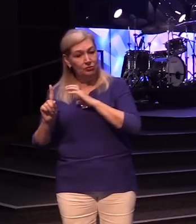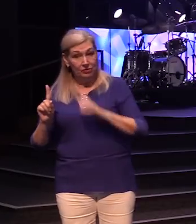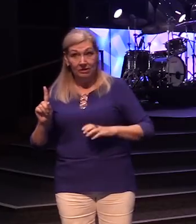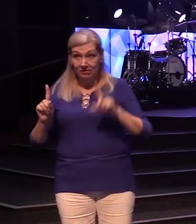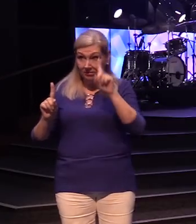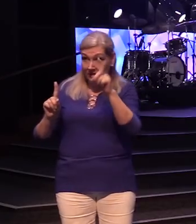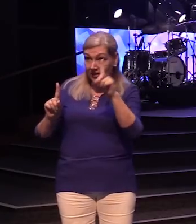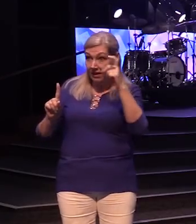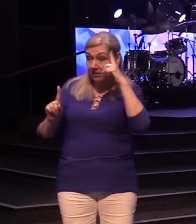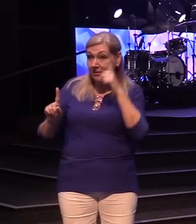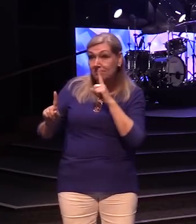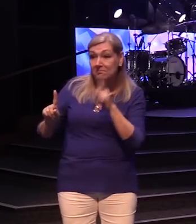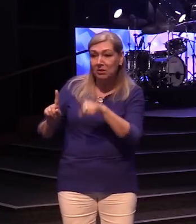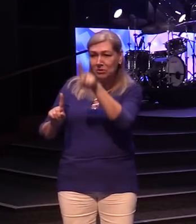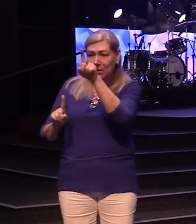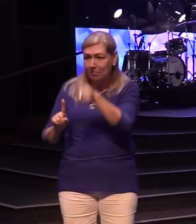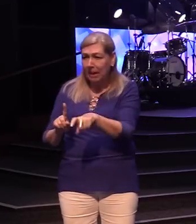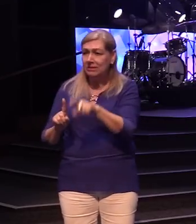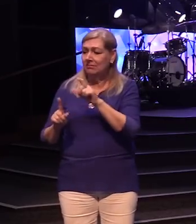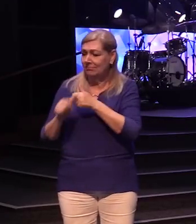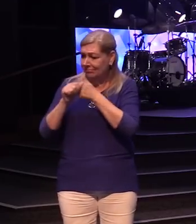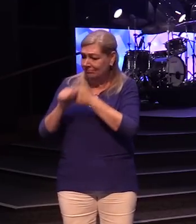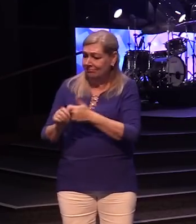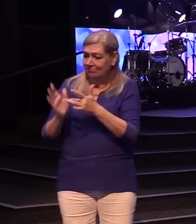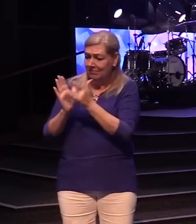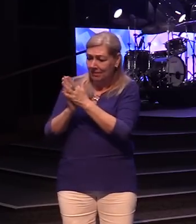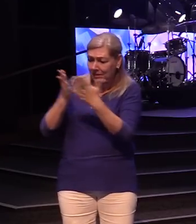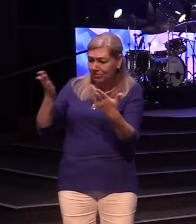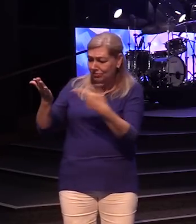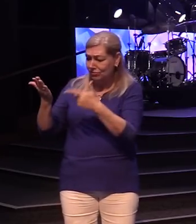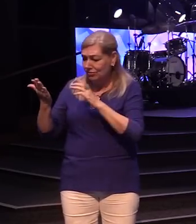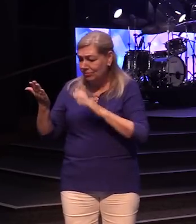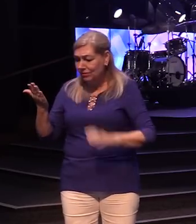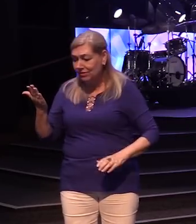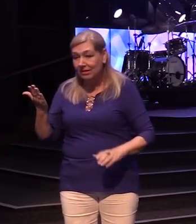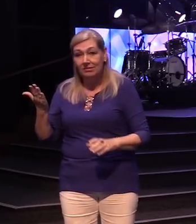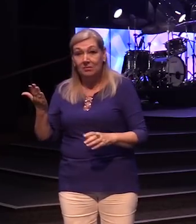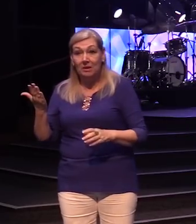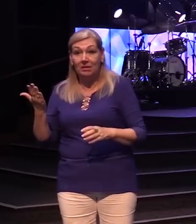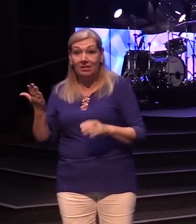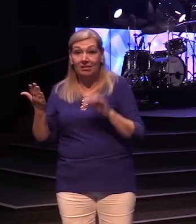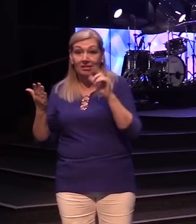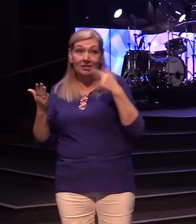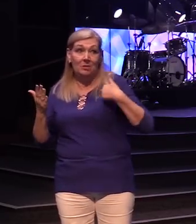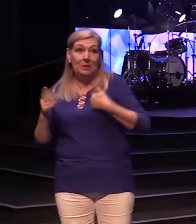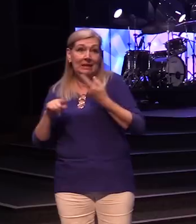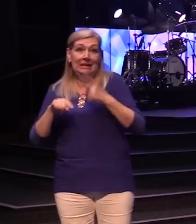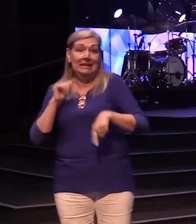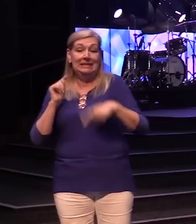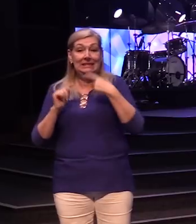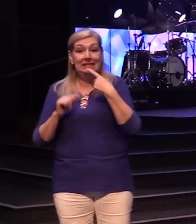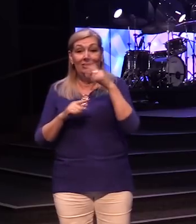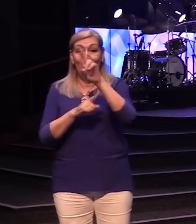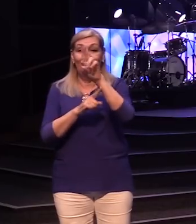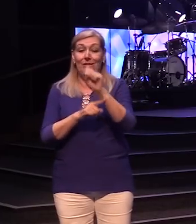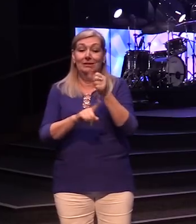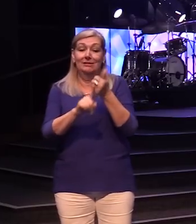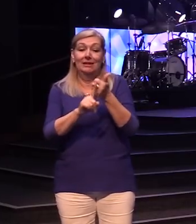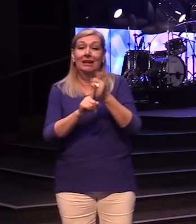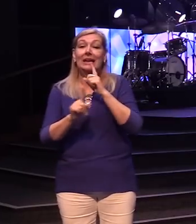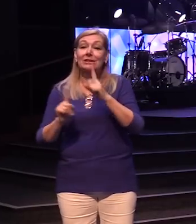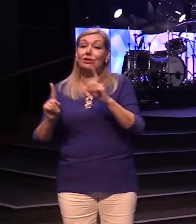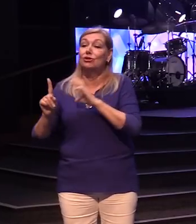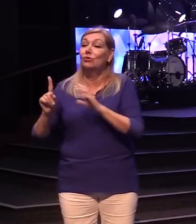as the government decides Christianity looks like. In that sense, it is not a Christian country. But in the sense that